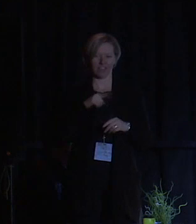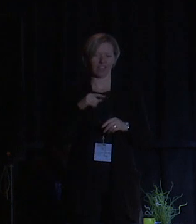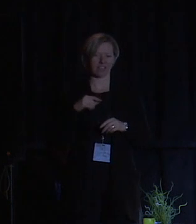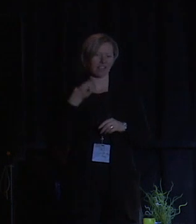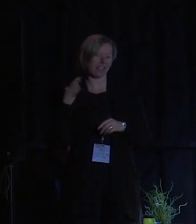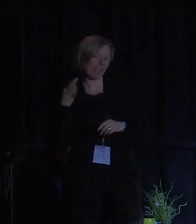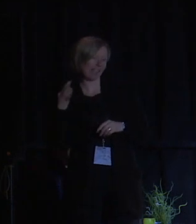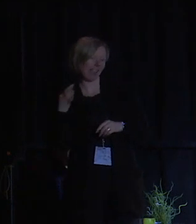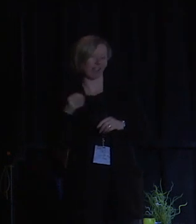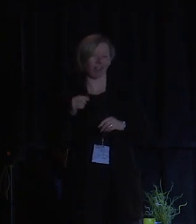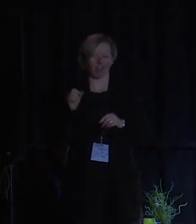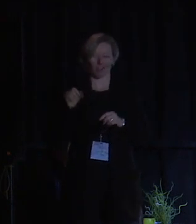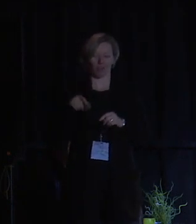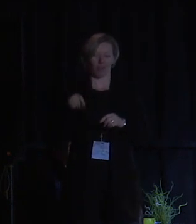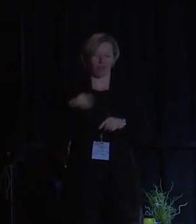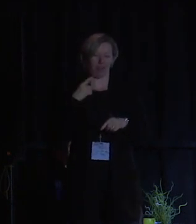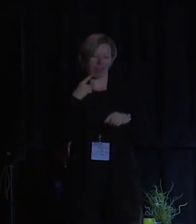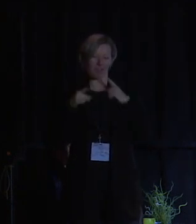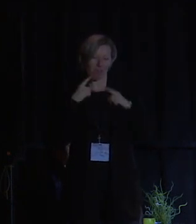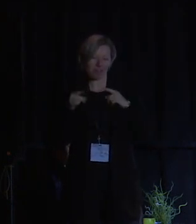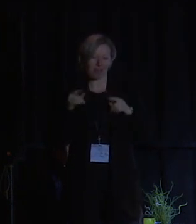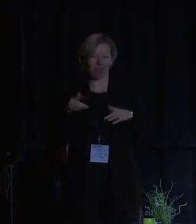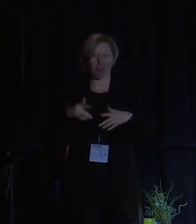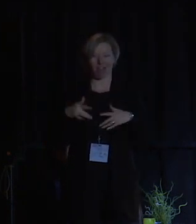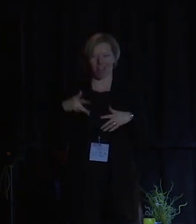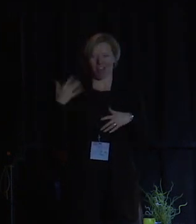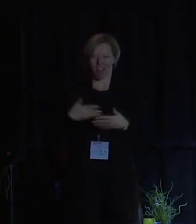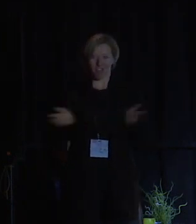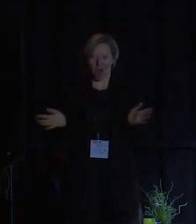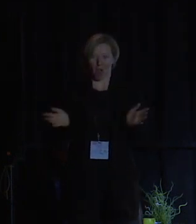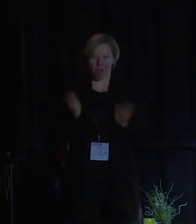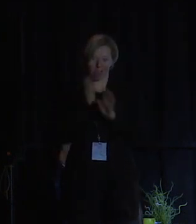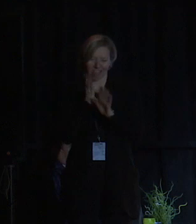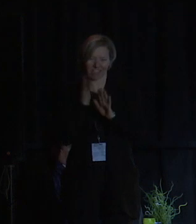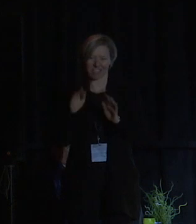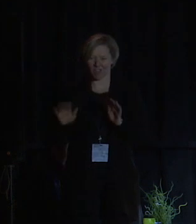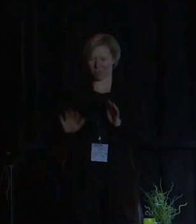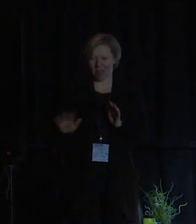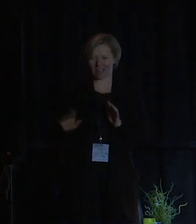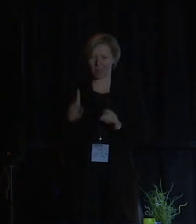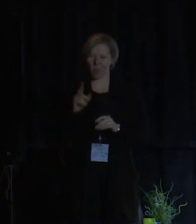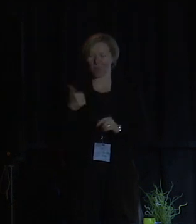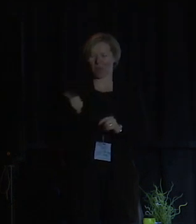drip feeds more information about the live show and the secret location and what to expect on the night.